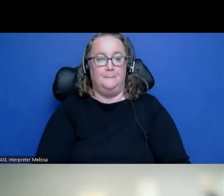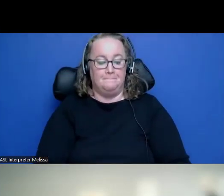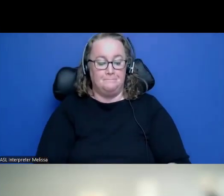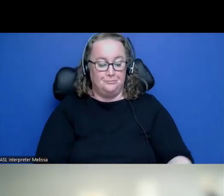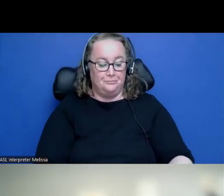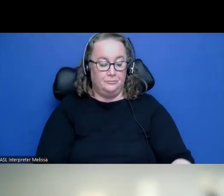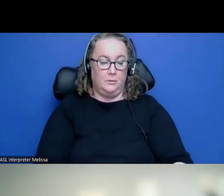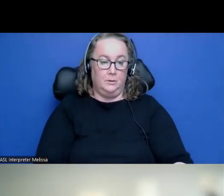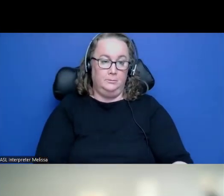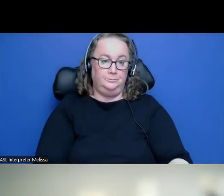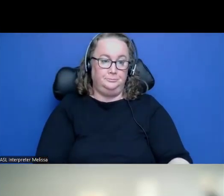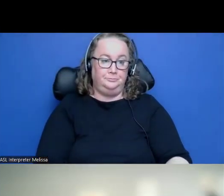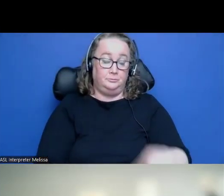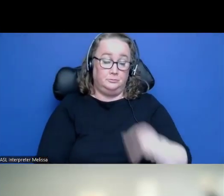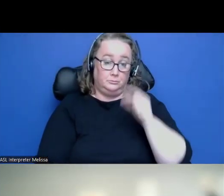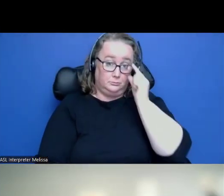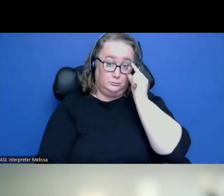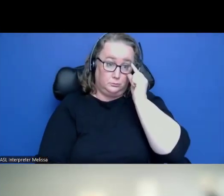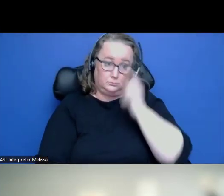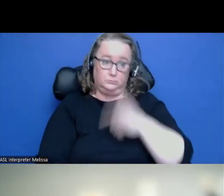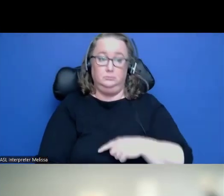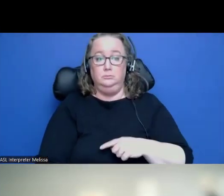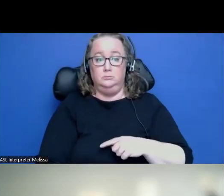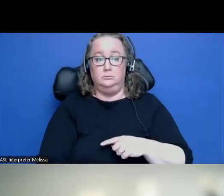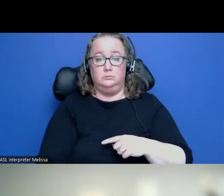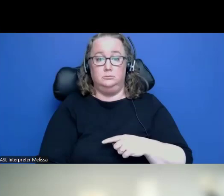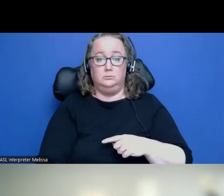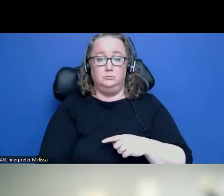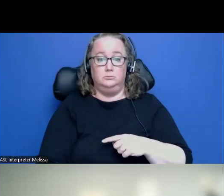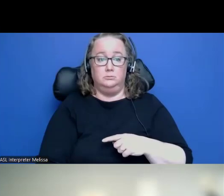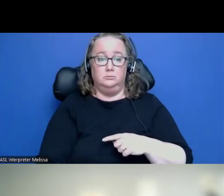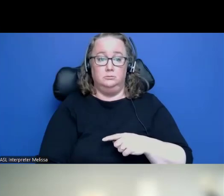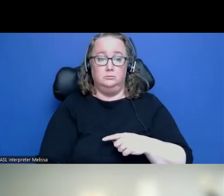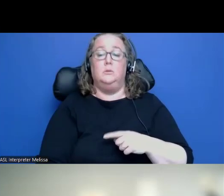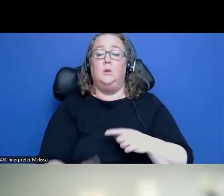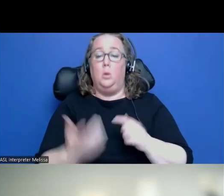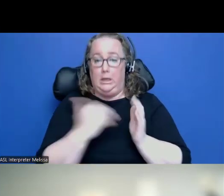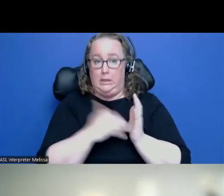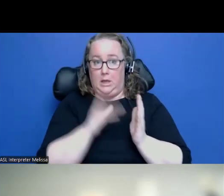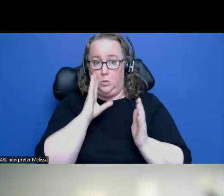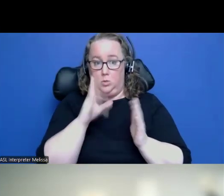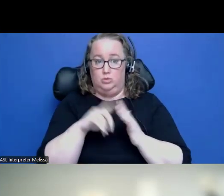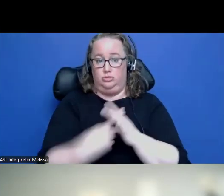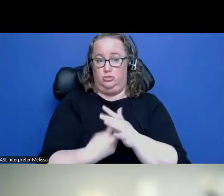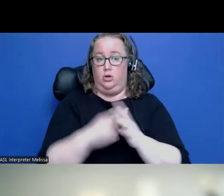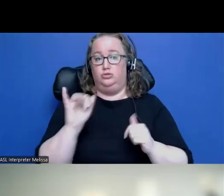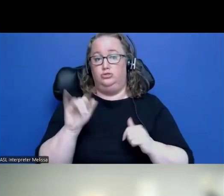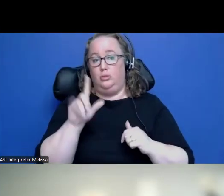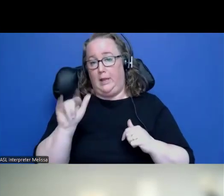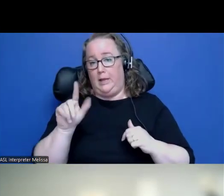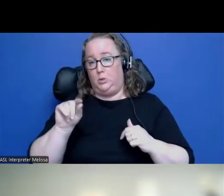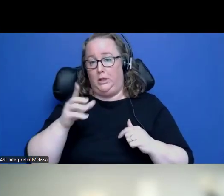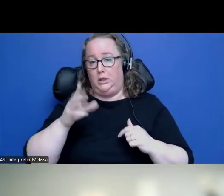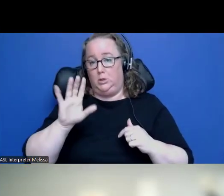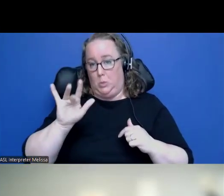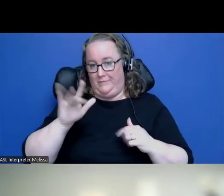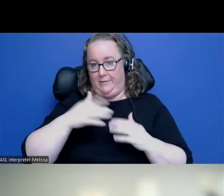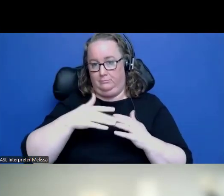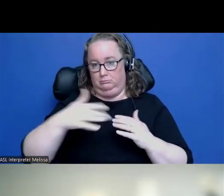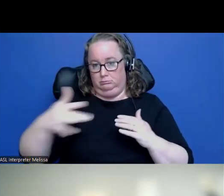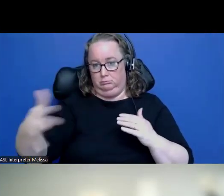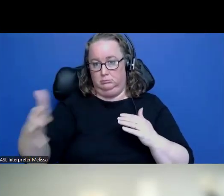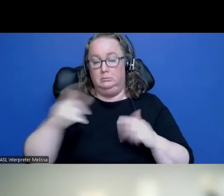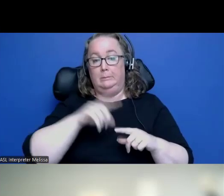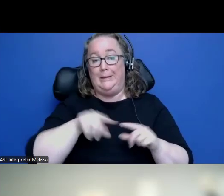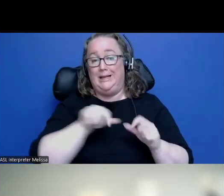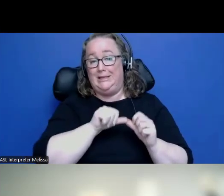said, these services will begin in July 2025, a continuation now of